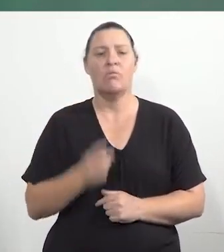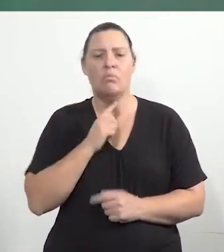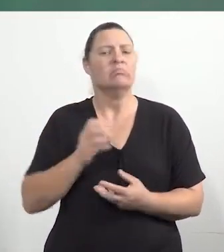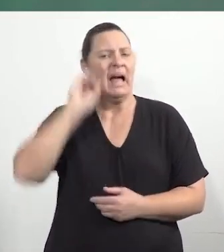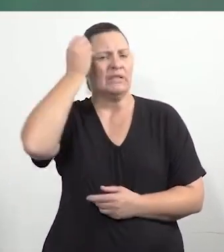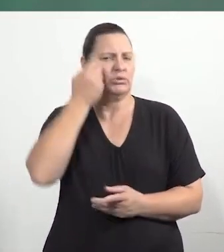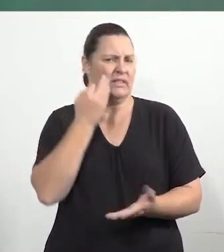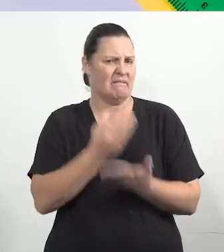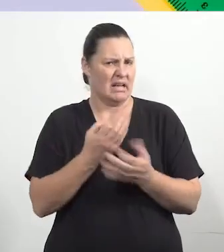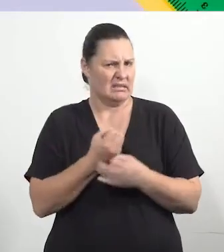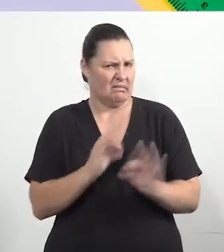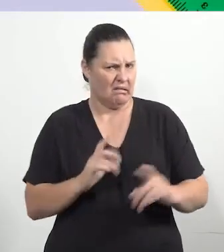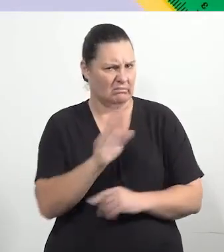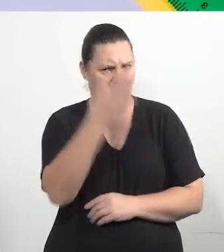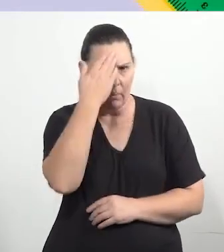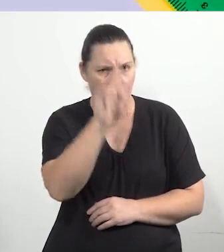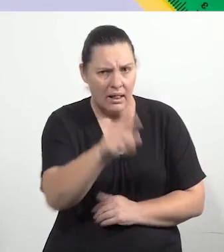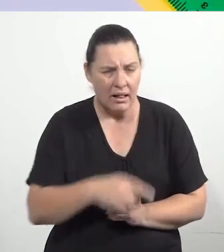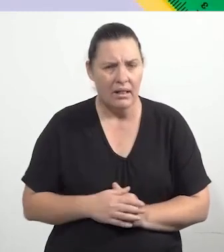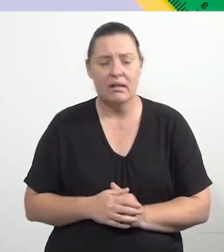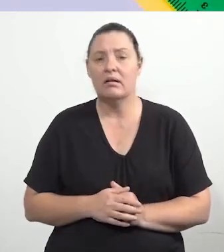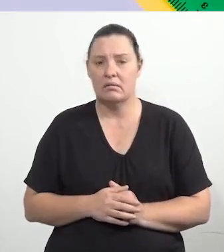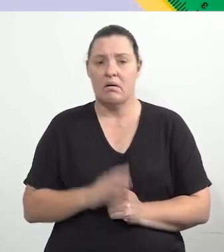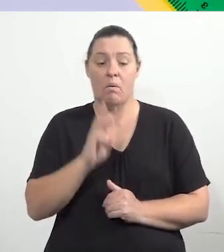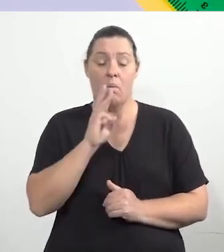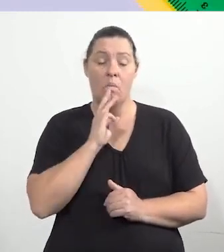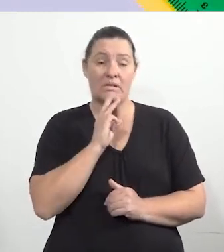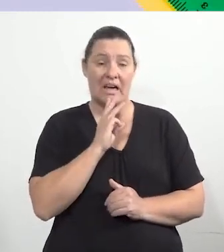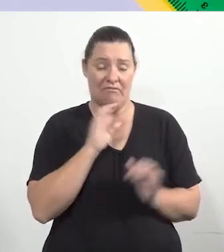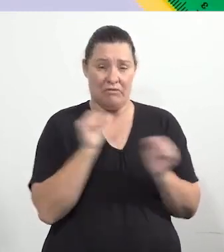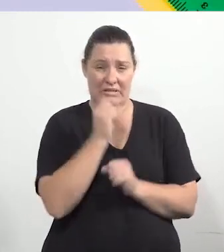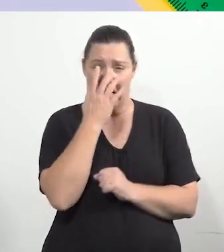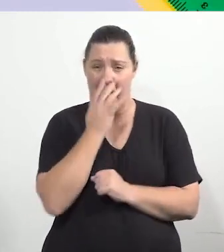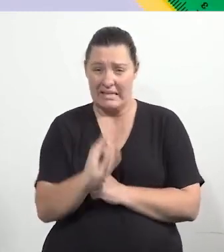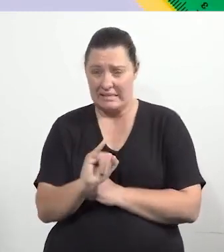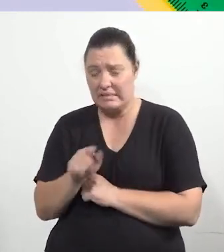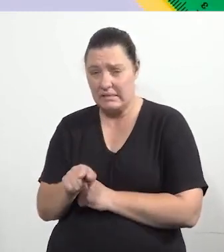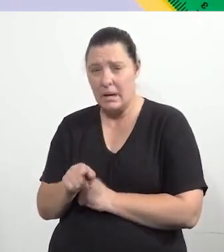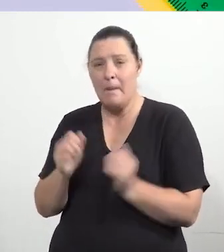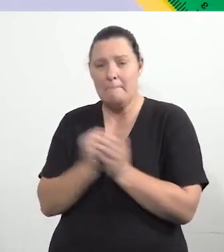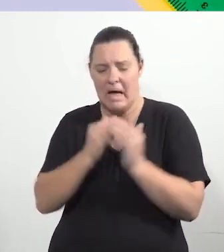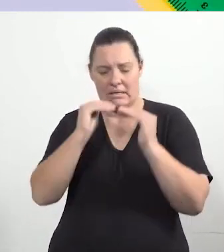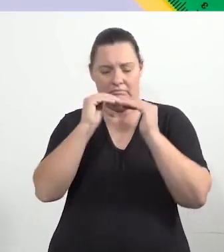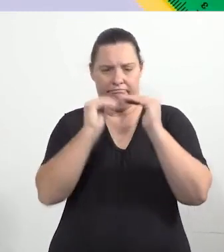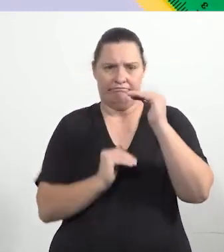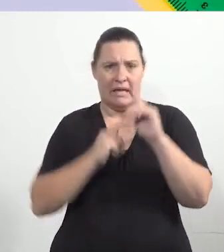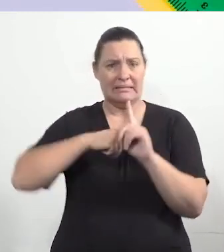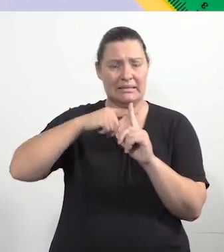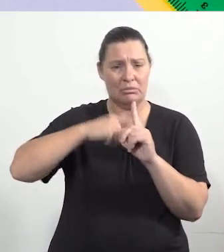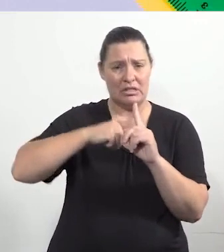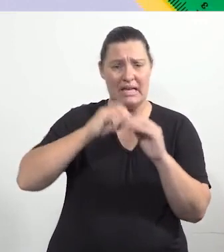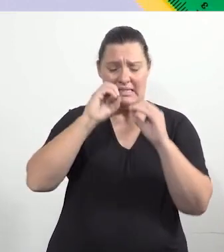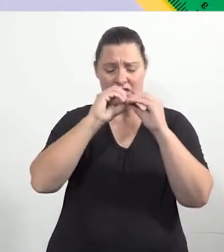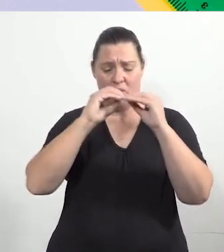an interesting fact. So did you know that for water to freeze to ice, it must be at a temperature of